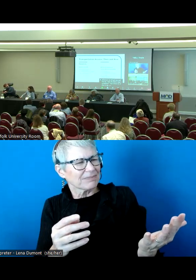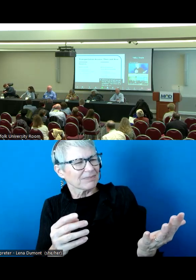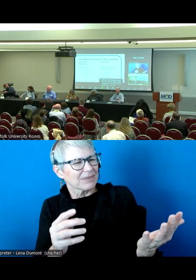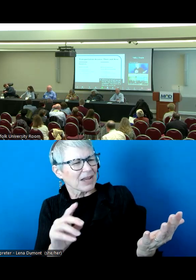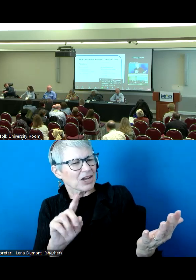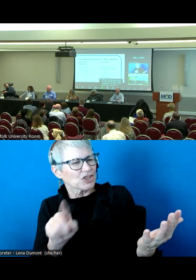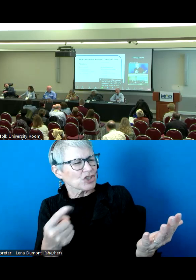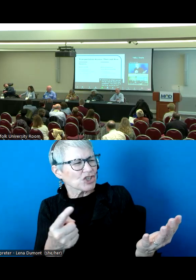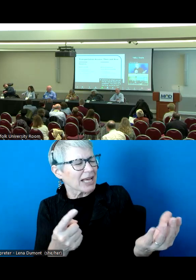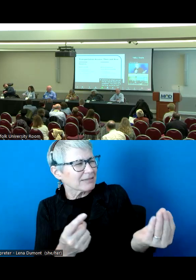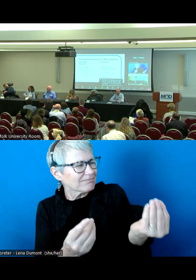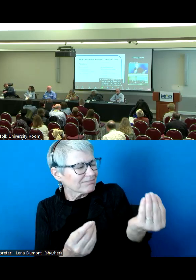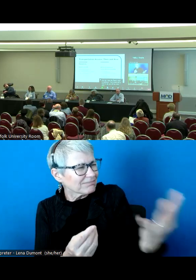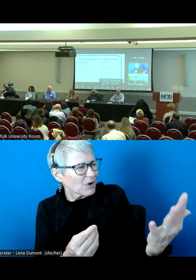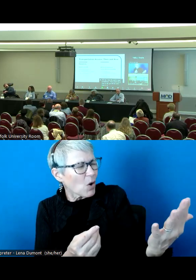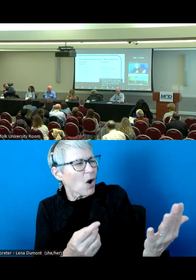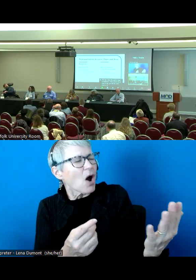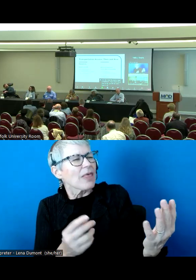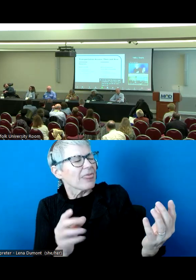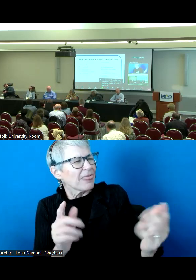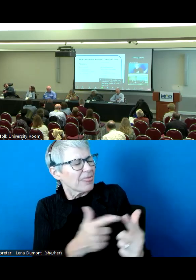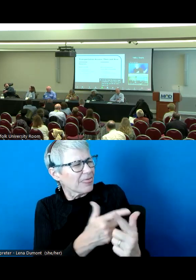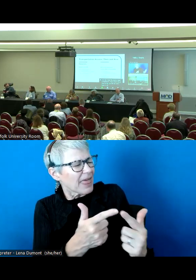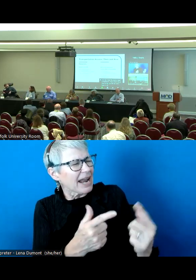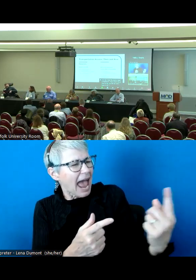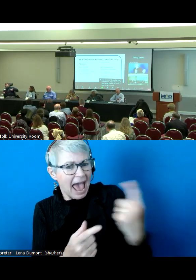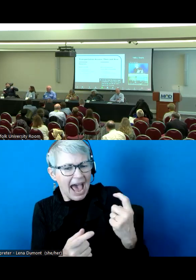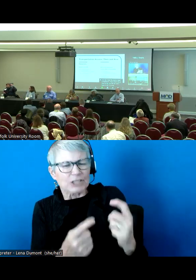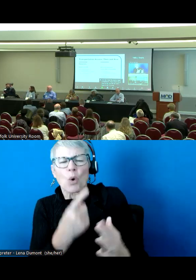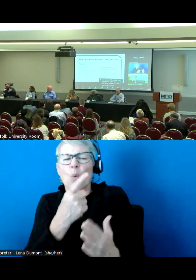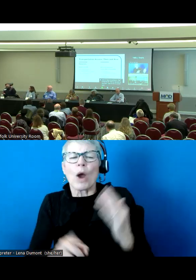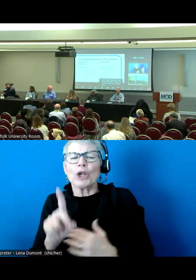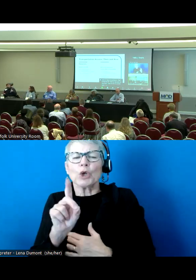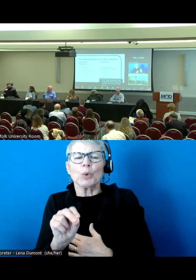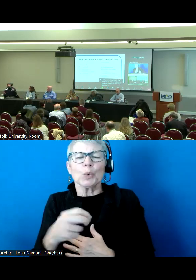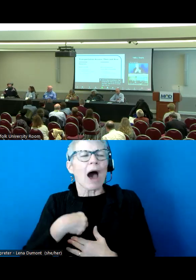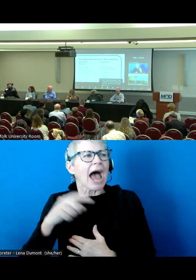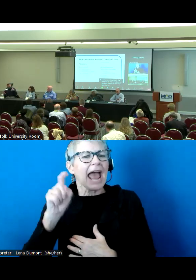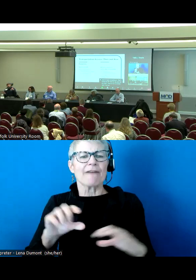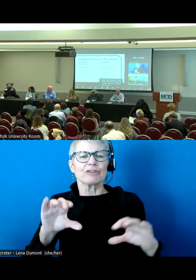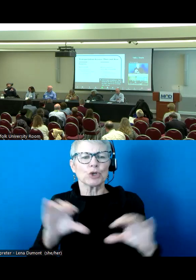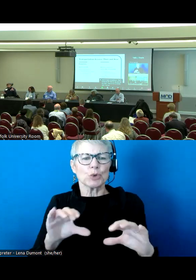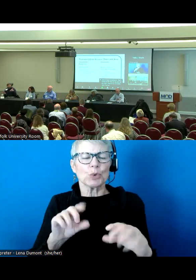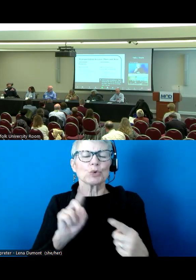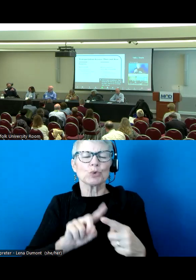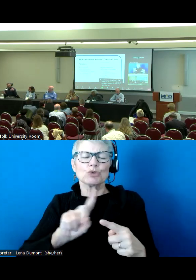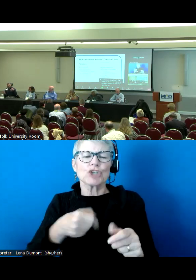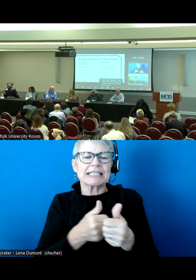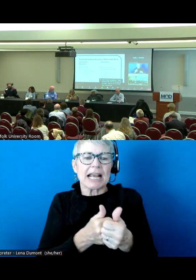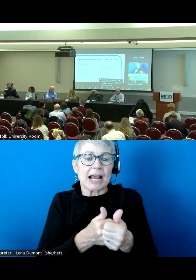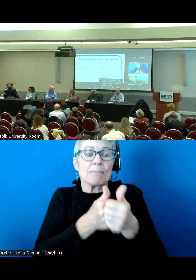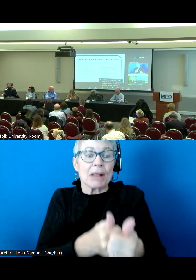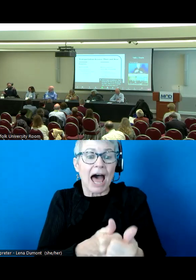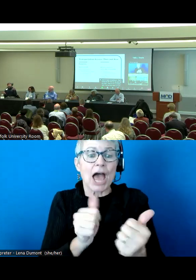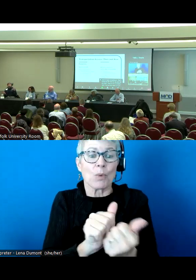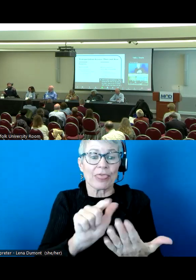to do to comply with the law. Does not get you compliant.